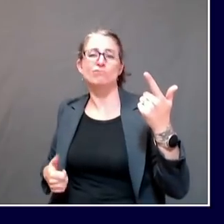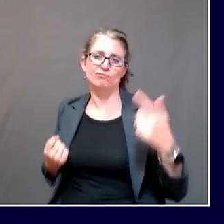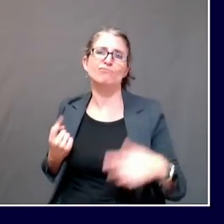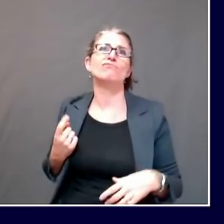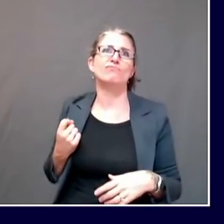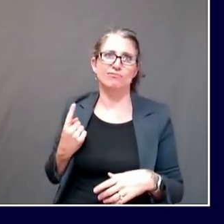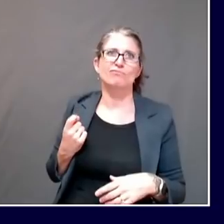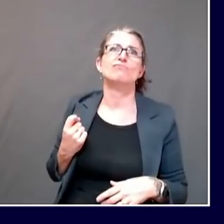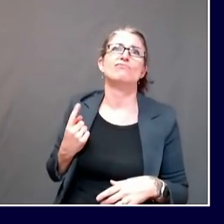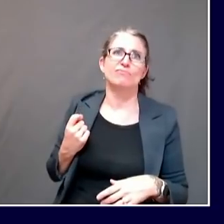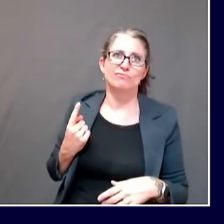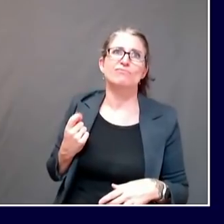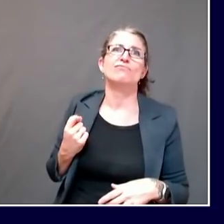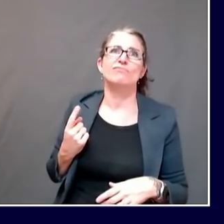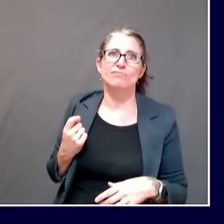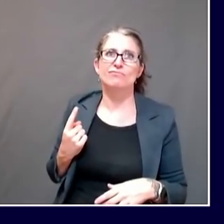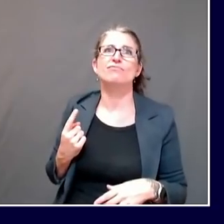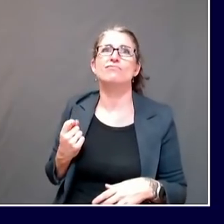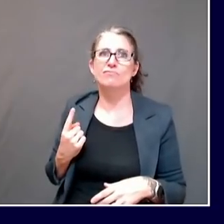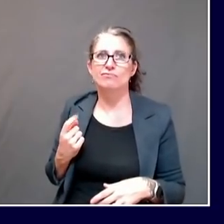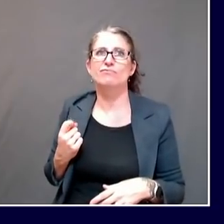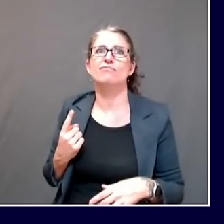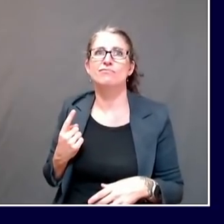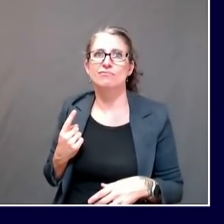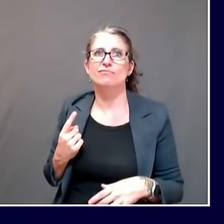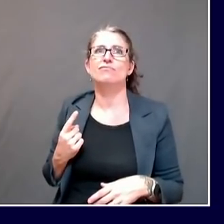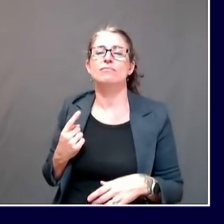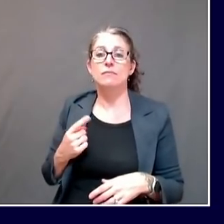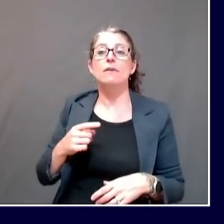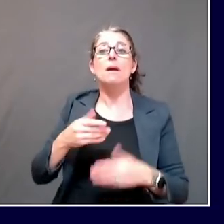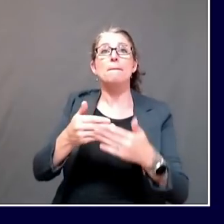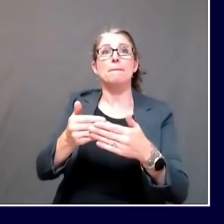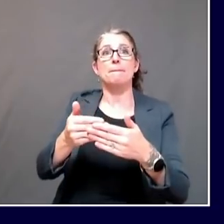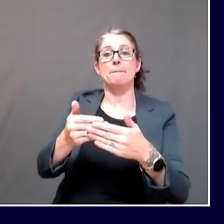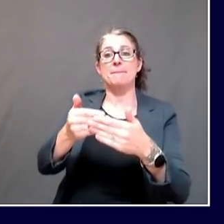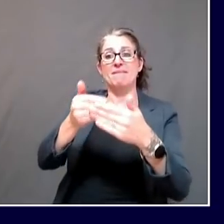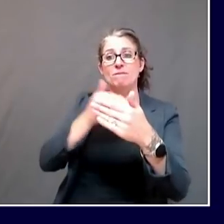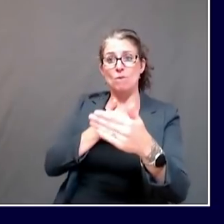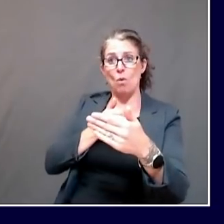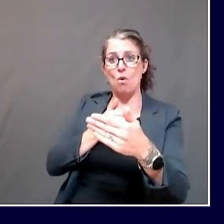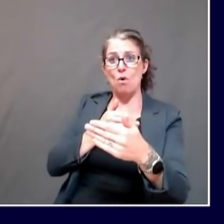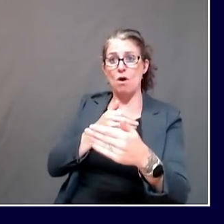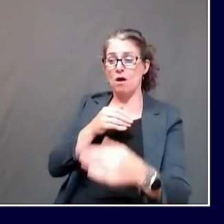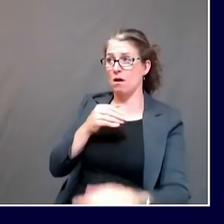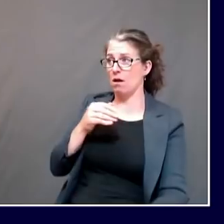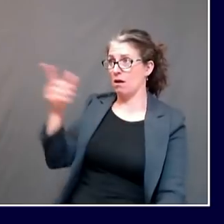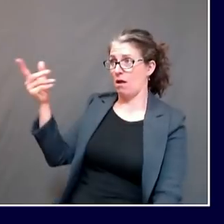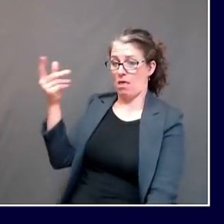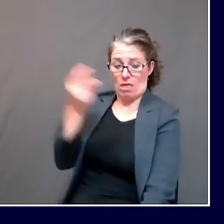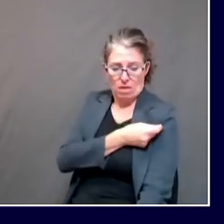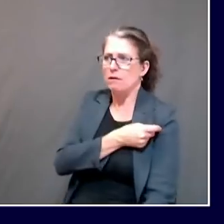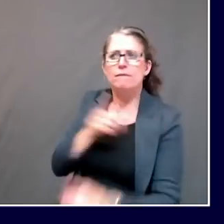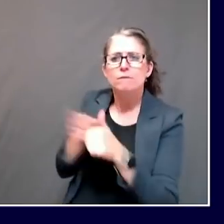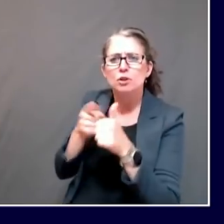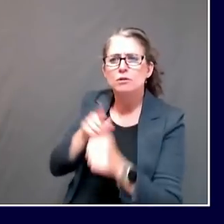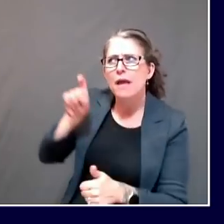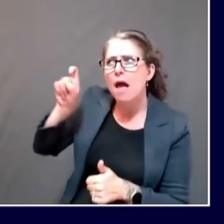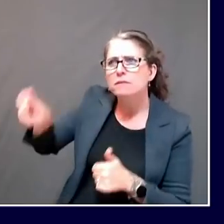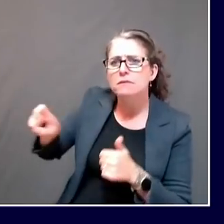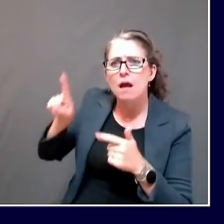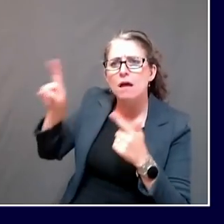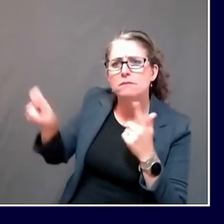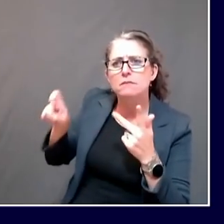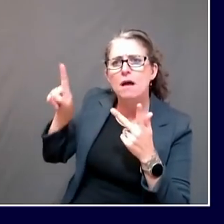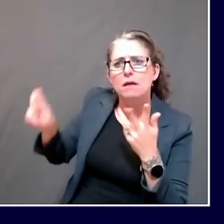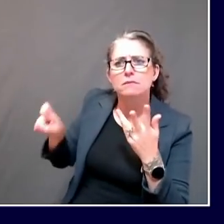that. What we know about the flu shot, though, is that it's got an extremely solid multi-decade track